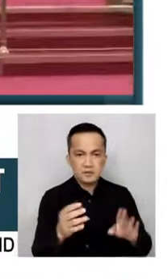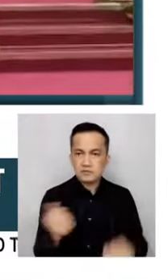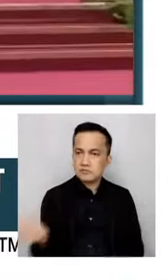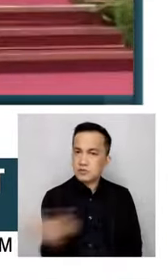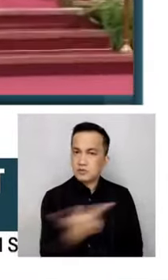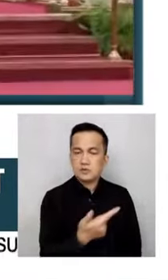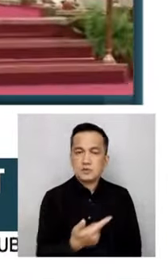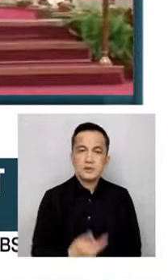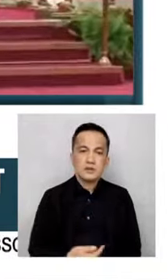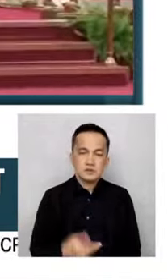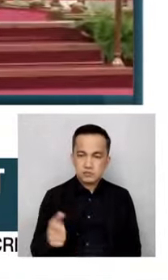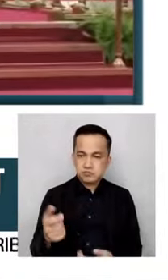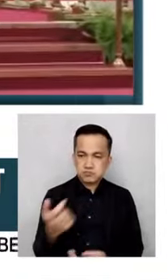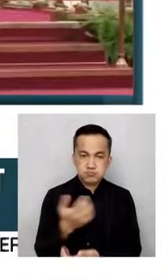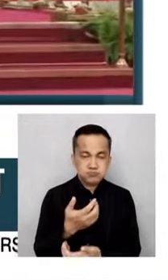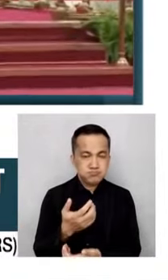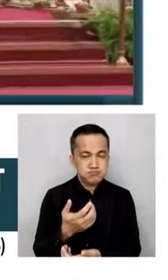will, of course, change